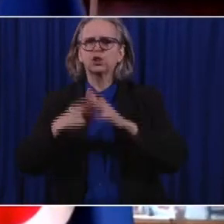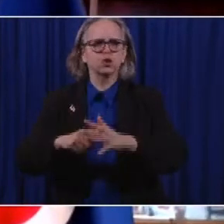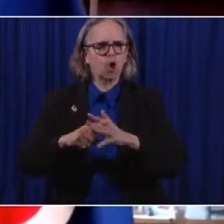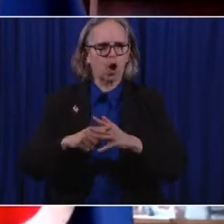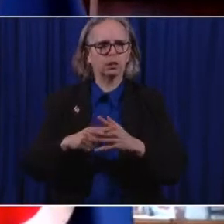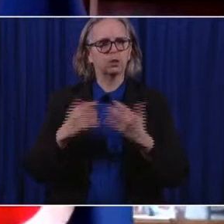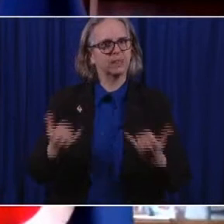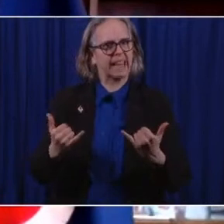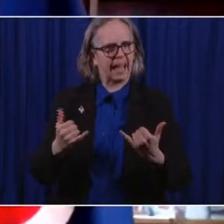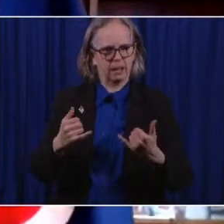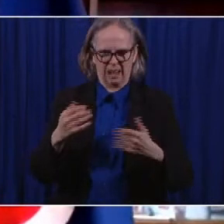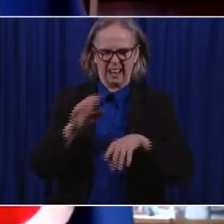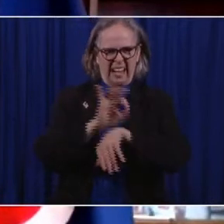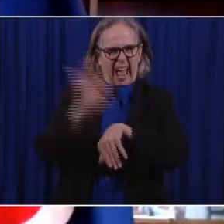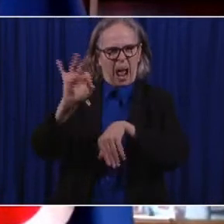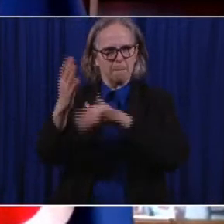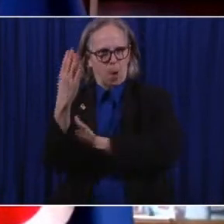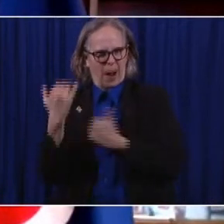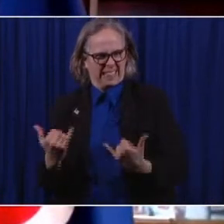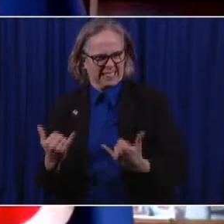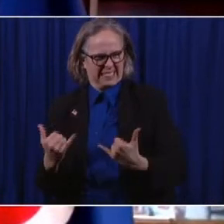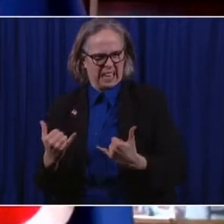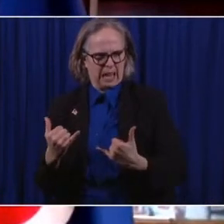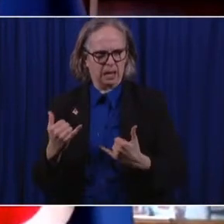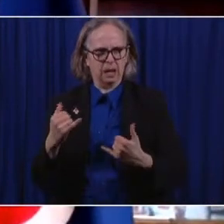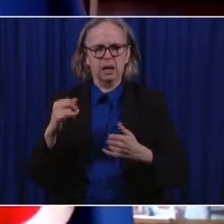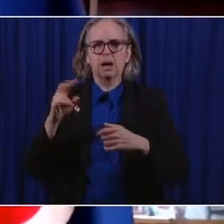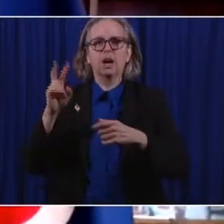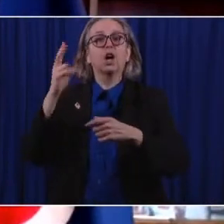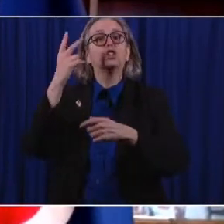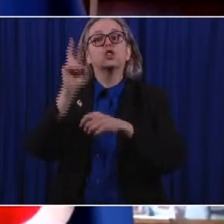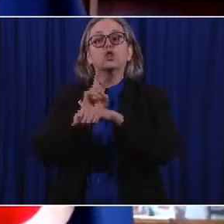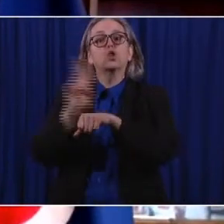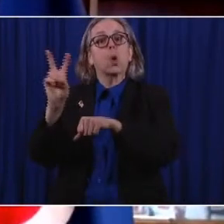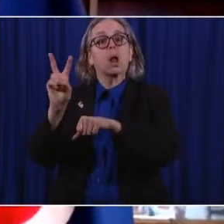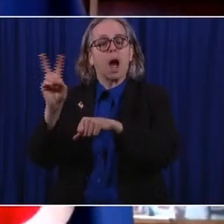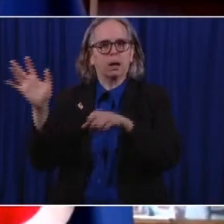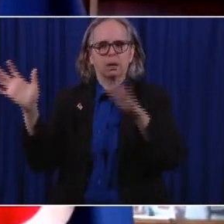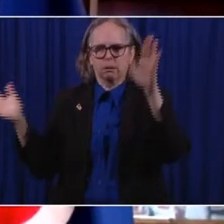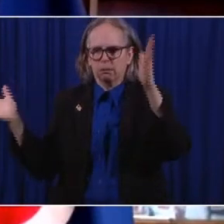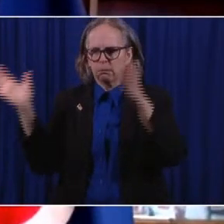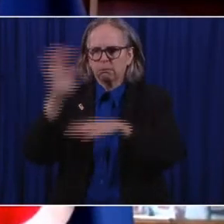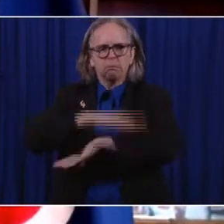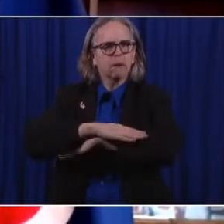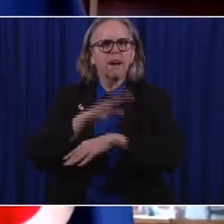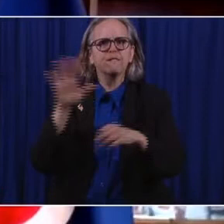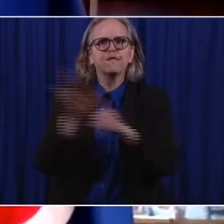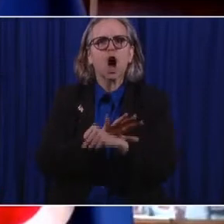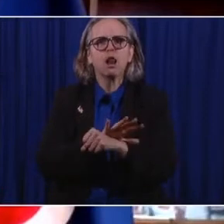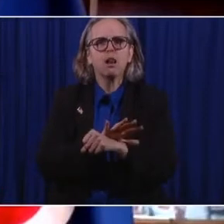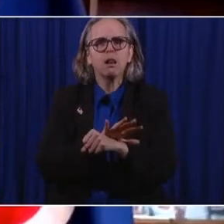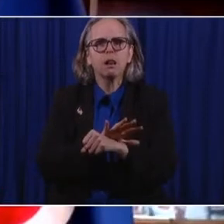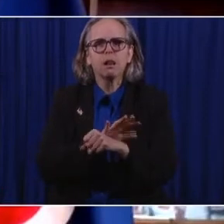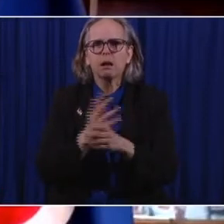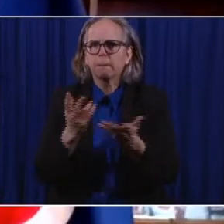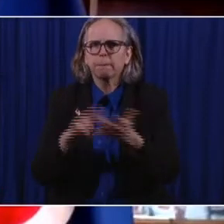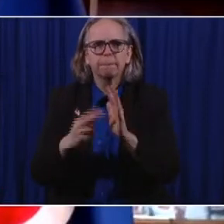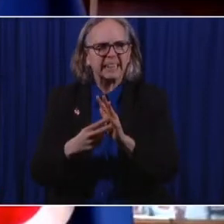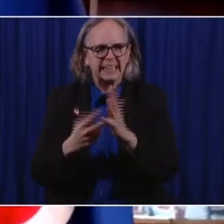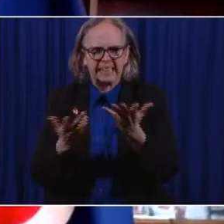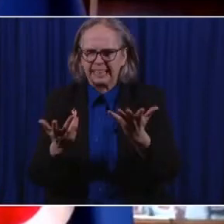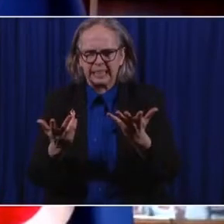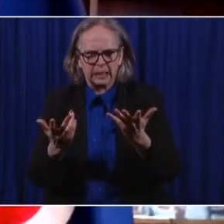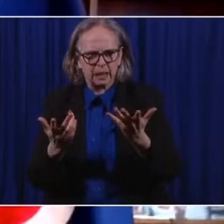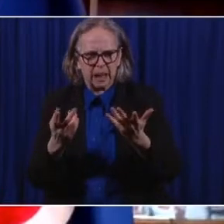p.m. Back to that point that every vaccine dose that they were expecting to receive next week already has a